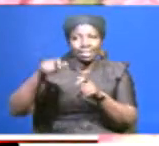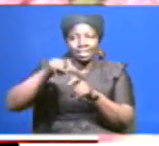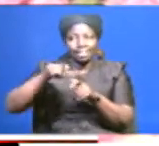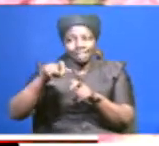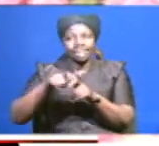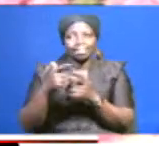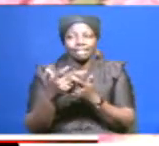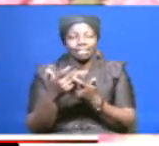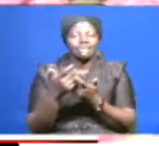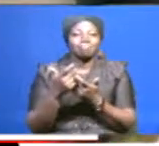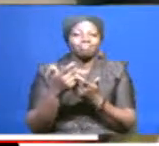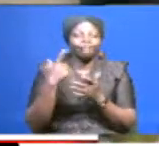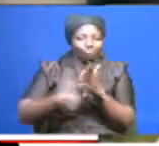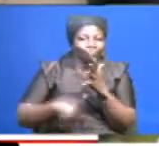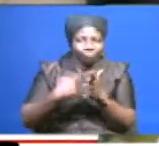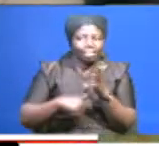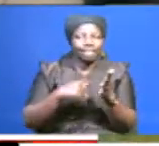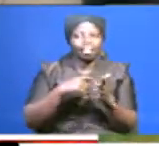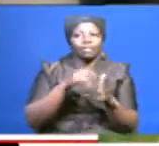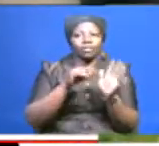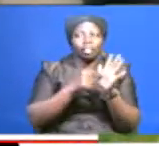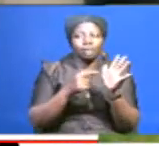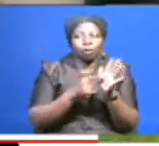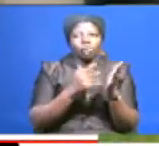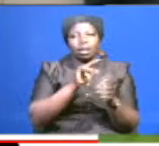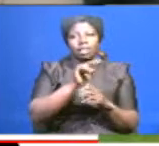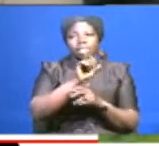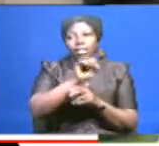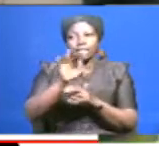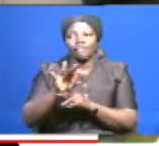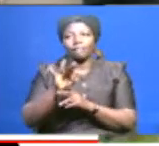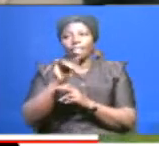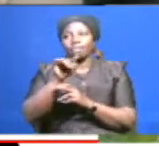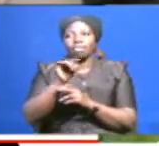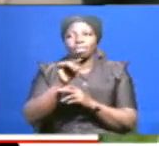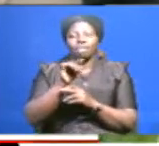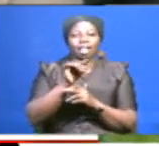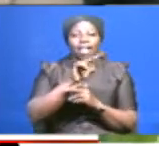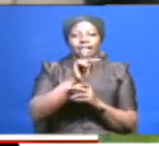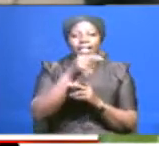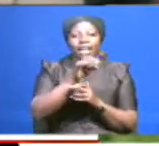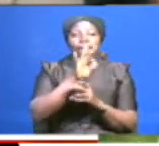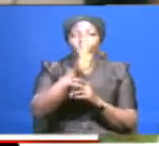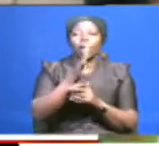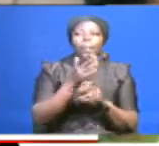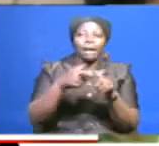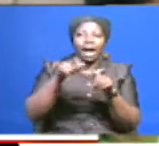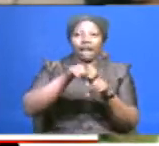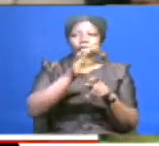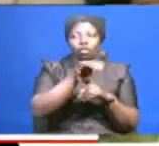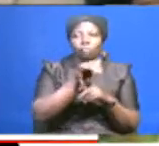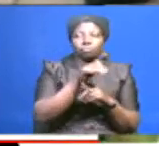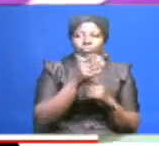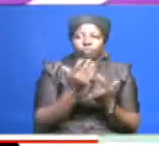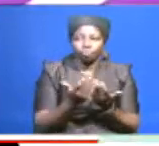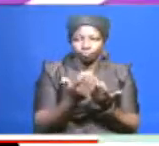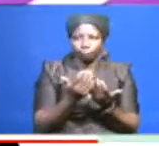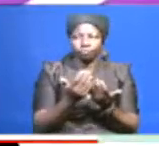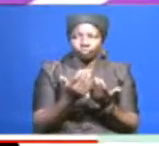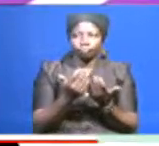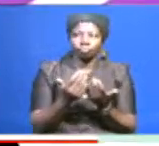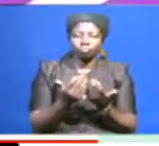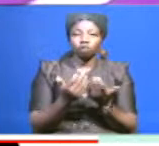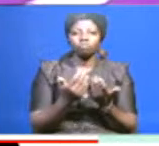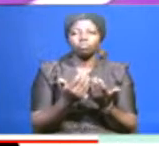National Hospital Insurance Fund contribution will be raised from 500 shillings to 2.5% of the employee's income.